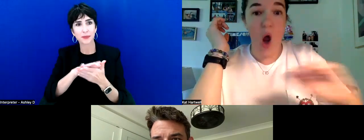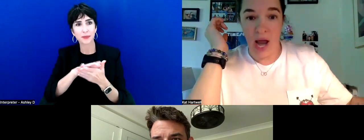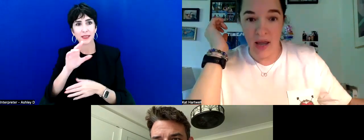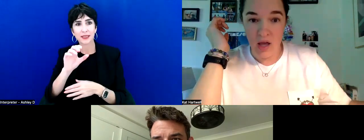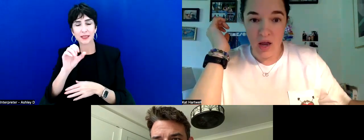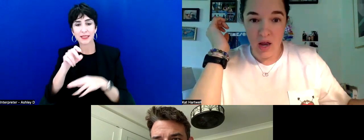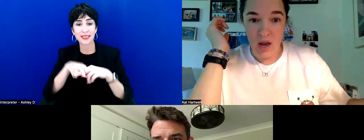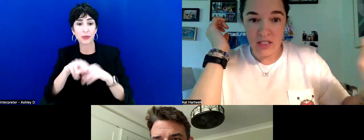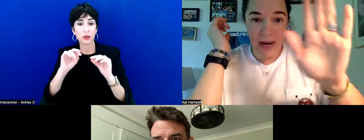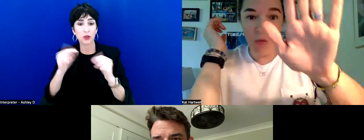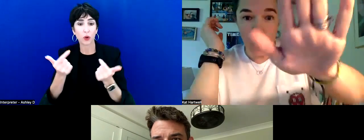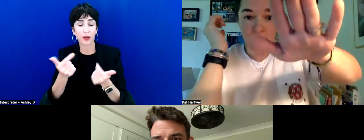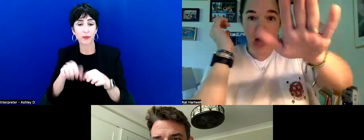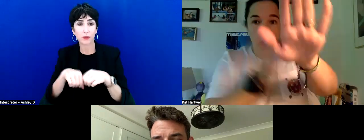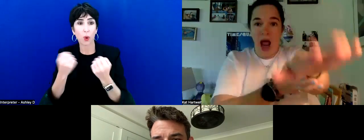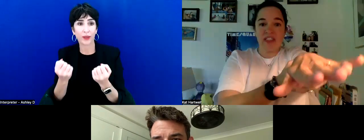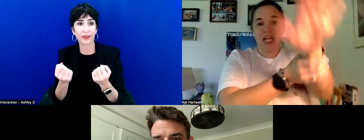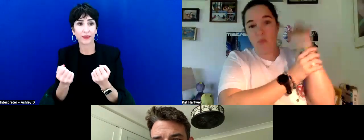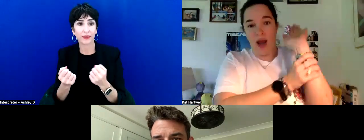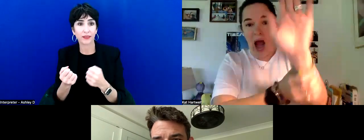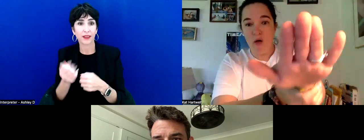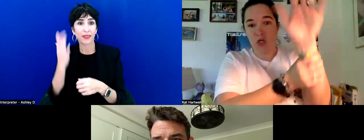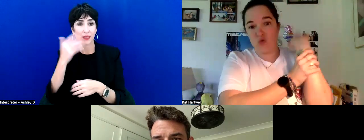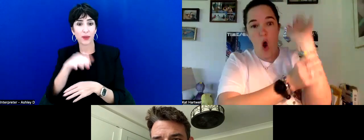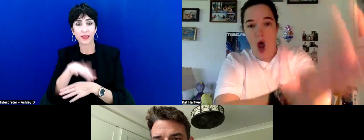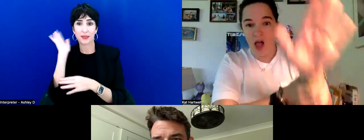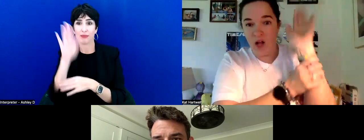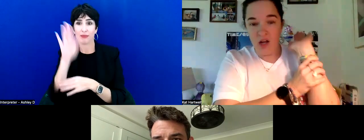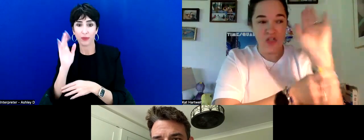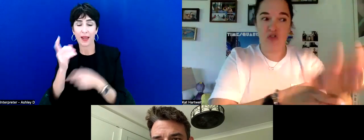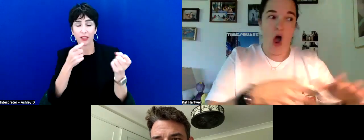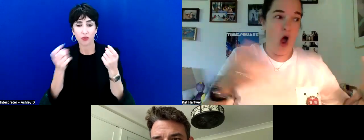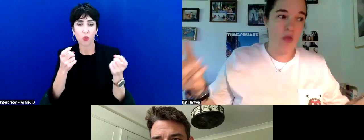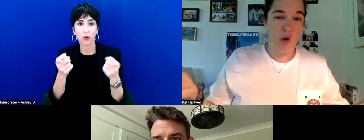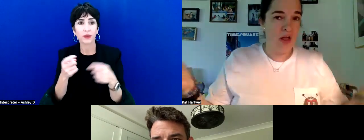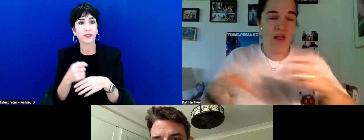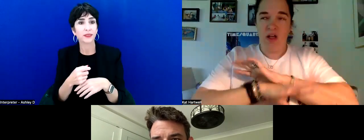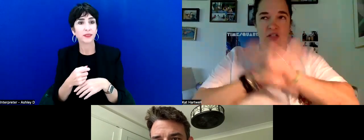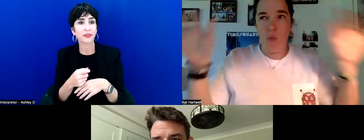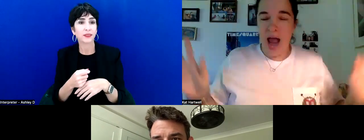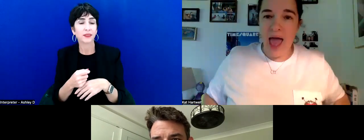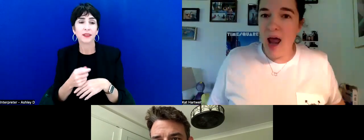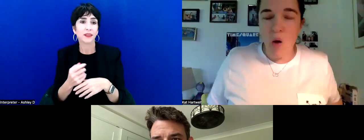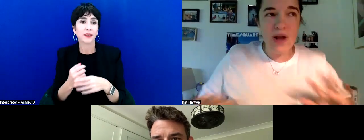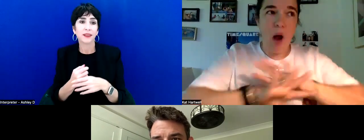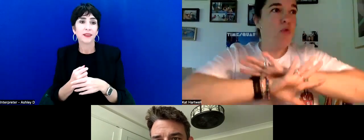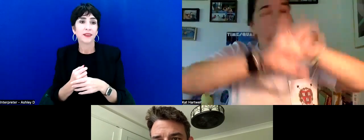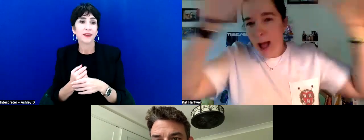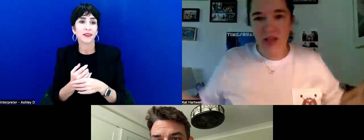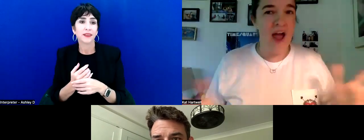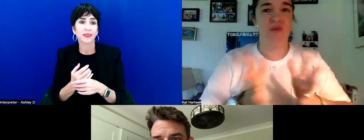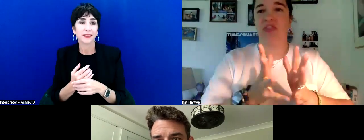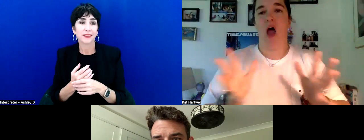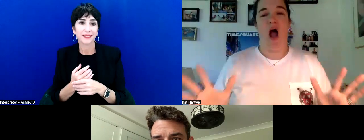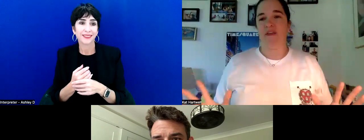it was broken. To begin with, that's why the seat went out of control. So we got